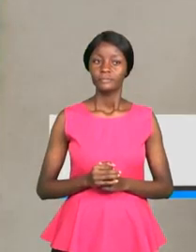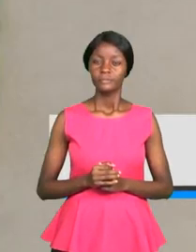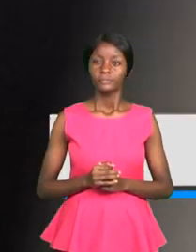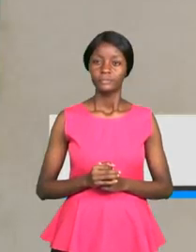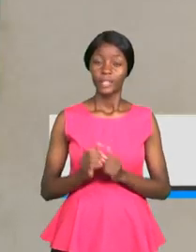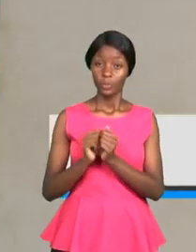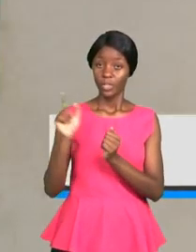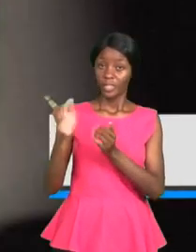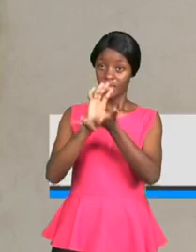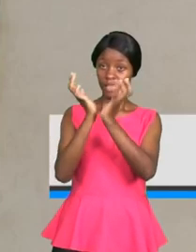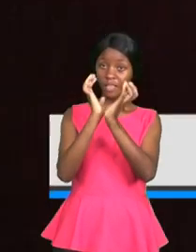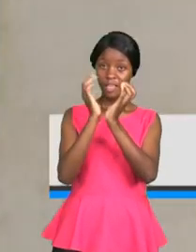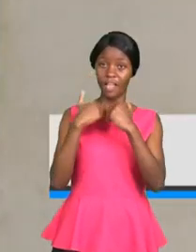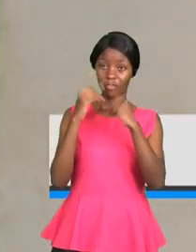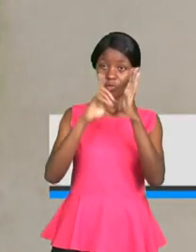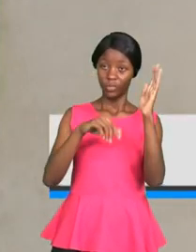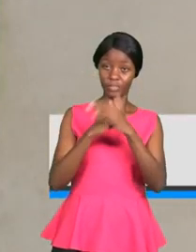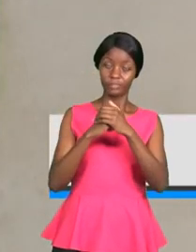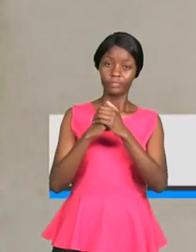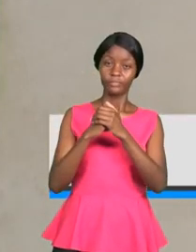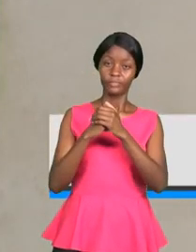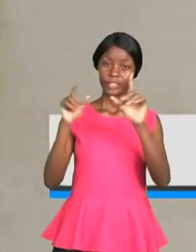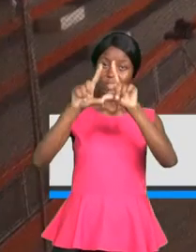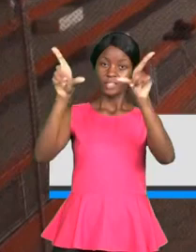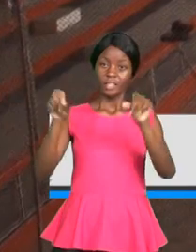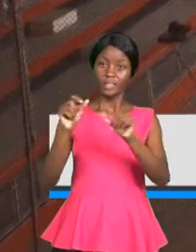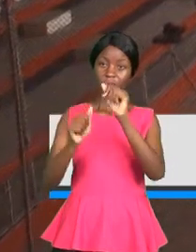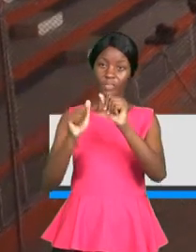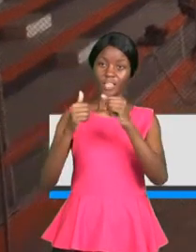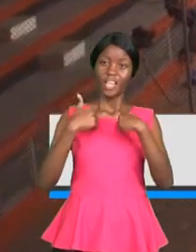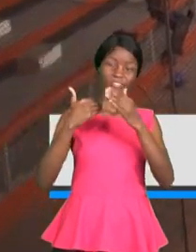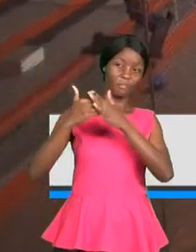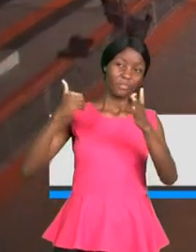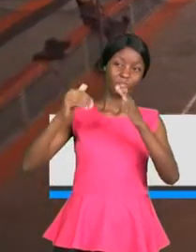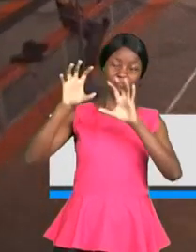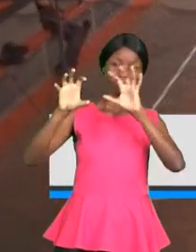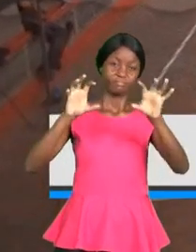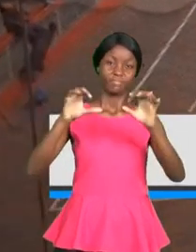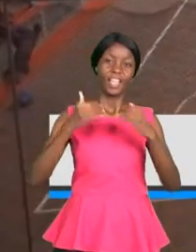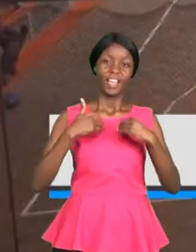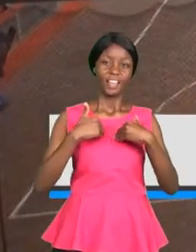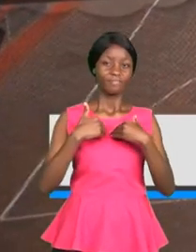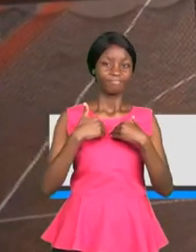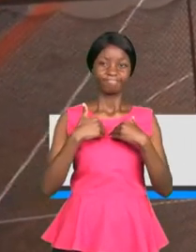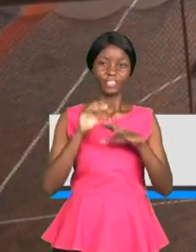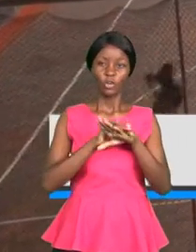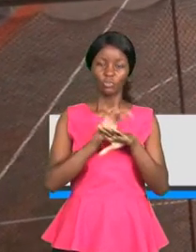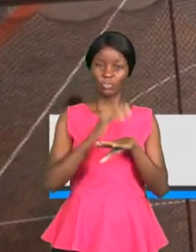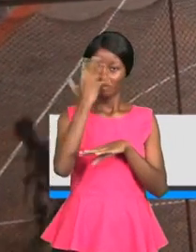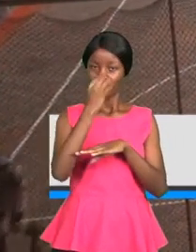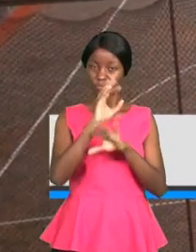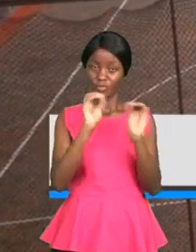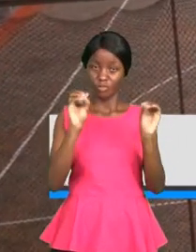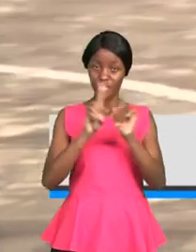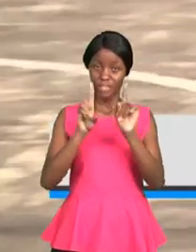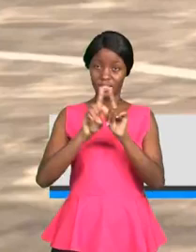Around the hockey player, paint peeled off the walls, the ceiling was ridden with holes, and shabby nets barely clung to their posts. Funding is